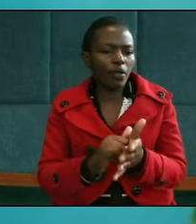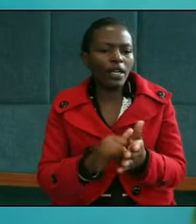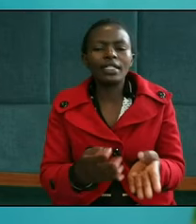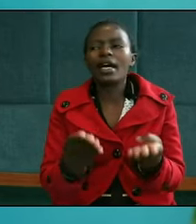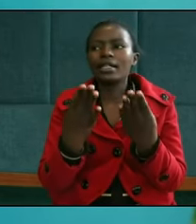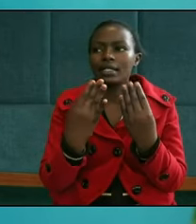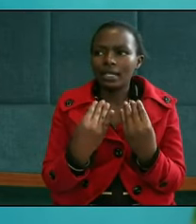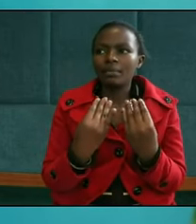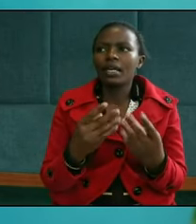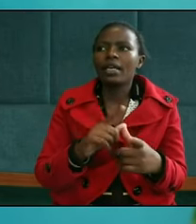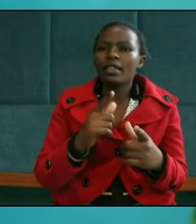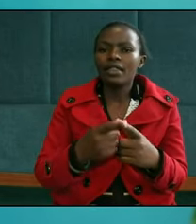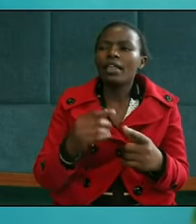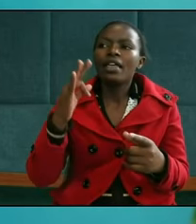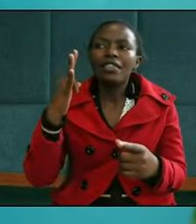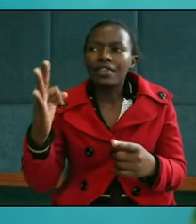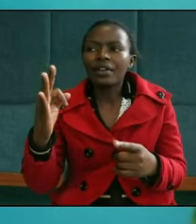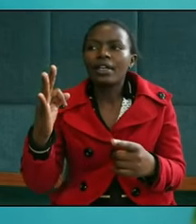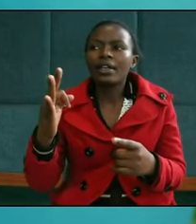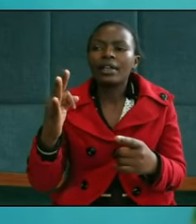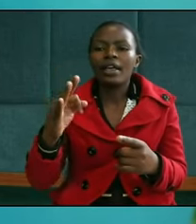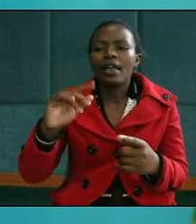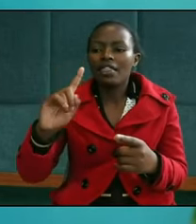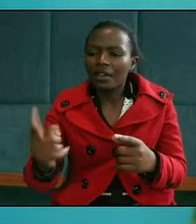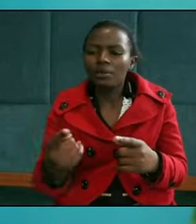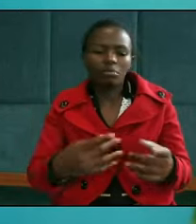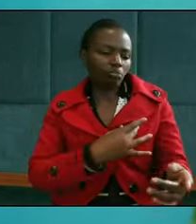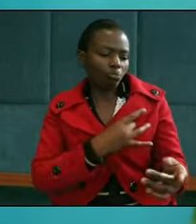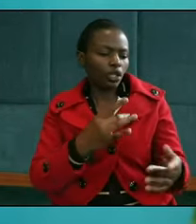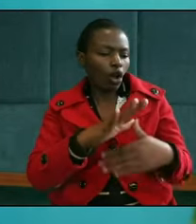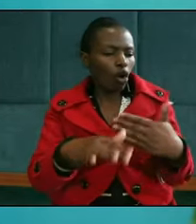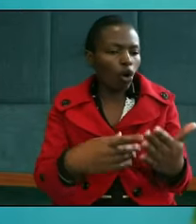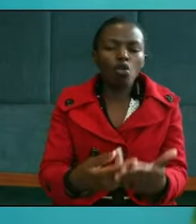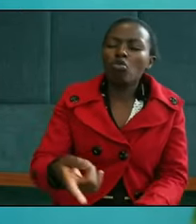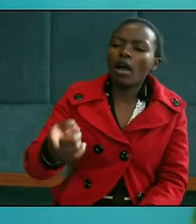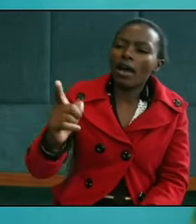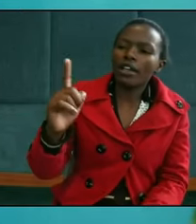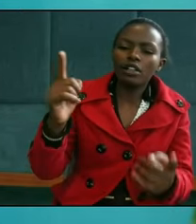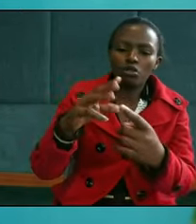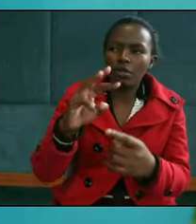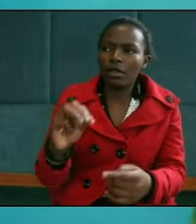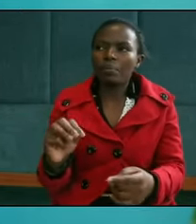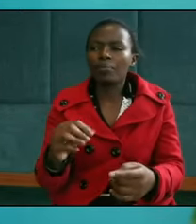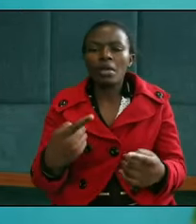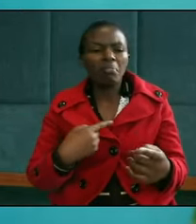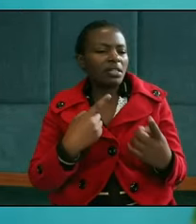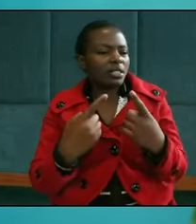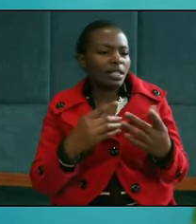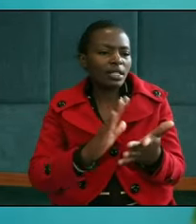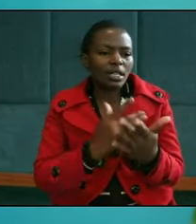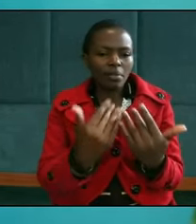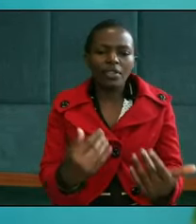alone, about 3,000 souls were added to them. May I say something here, dear people of God? The Bible